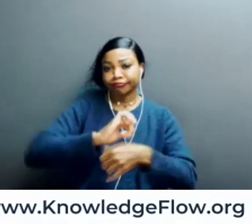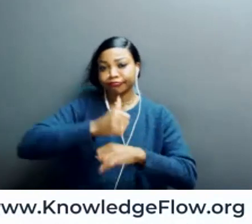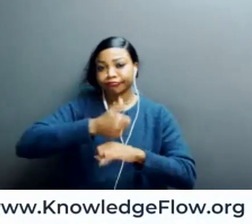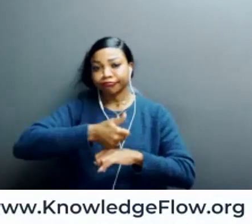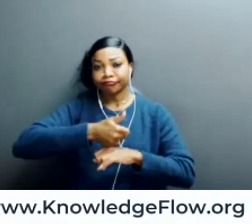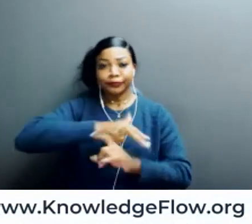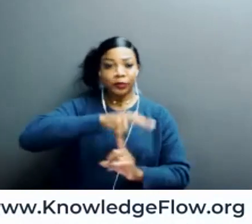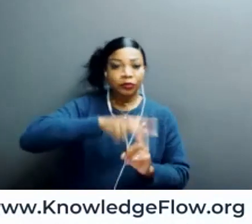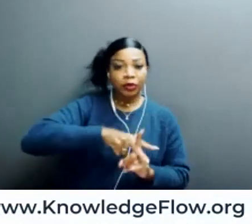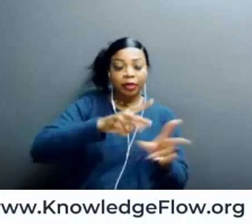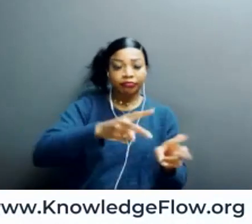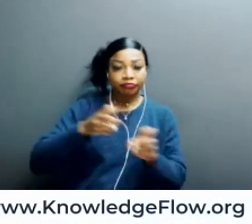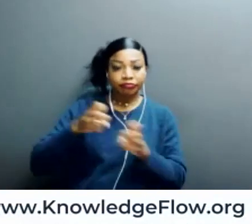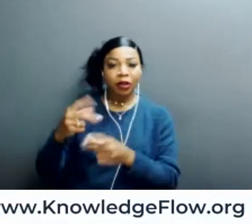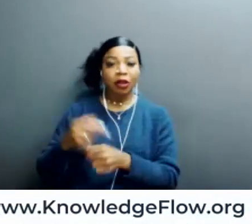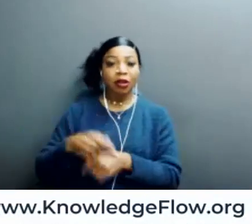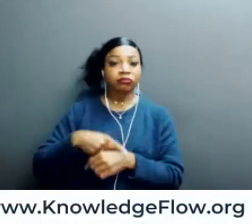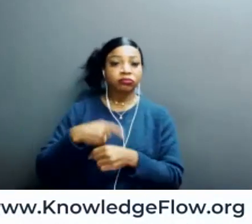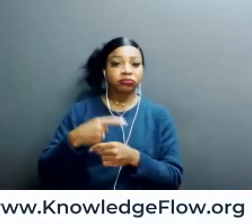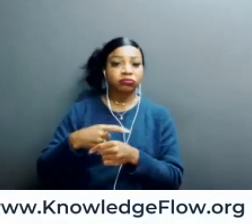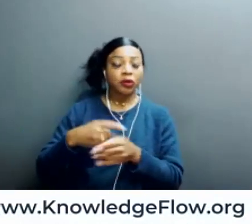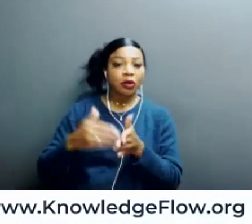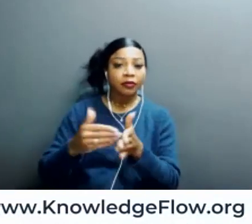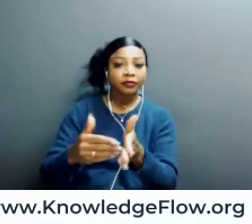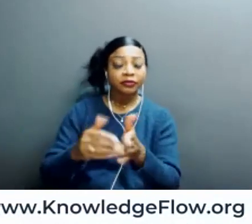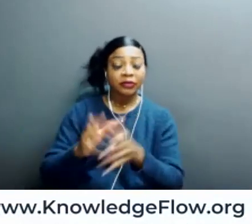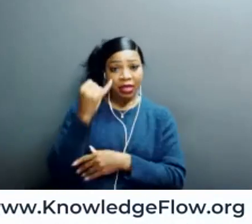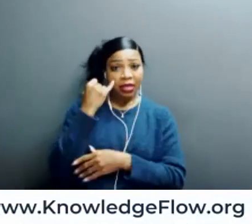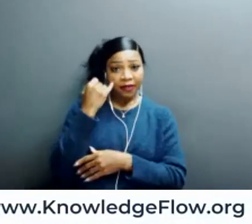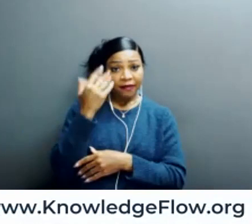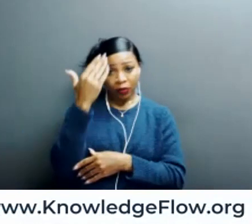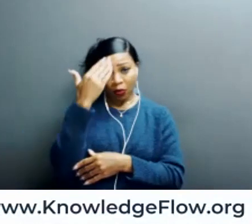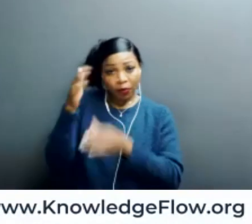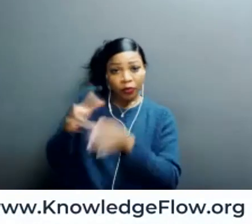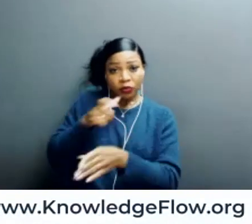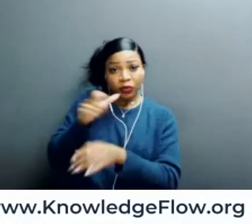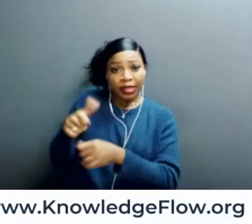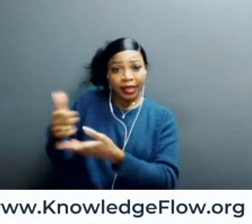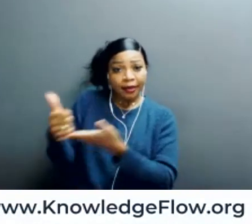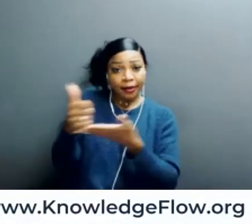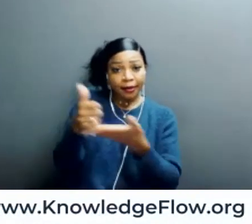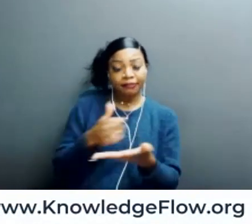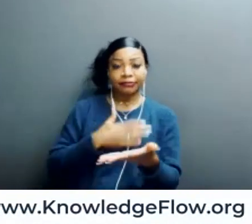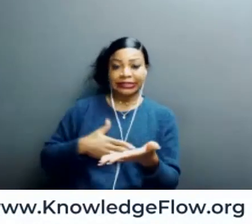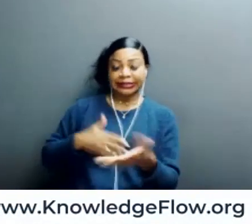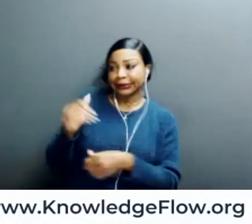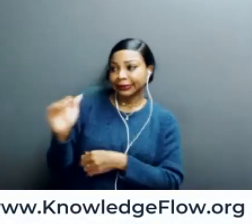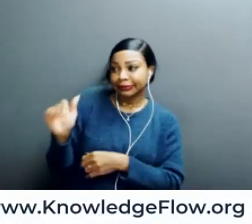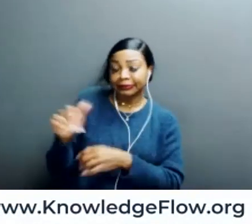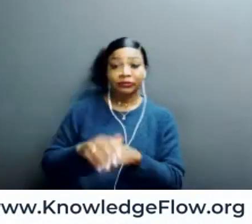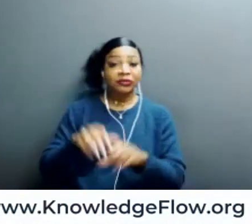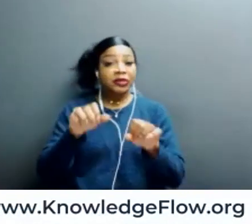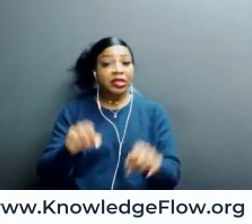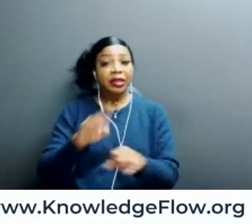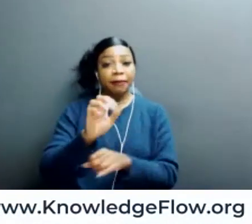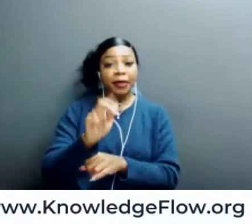and automatically so if you have someone that knows how to do that you can ask them to do it all you have to do you can back up to the